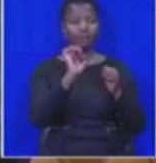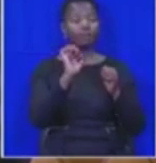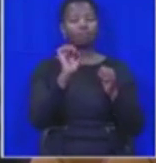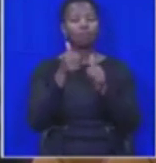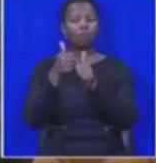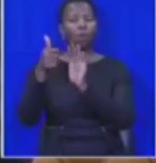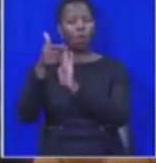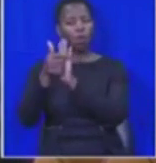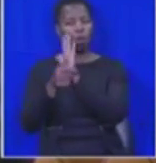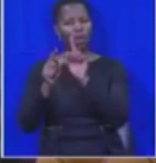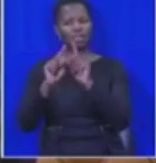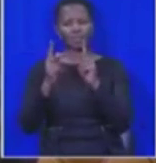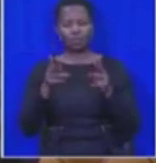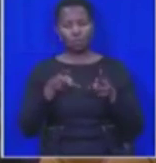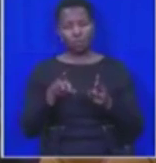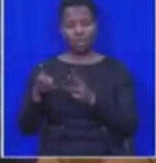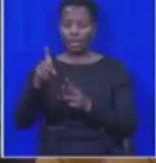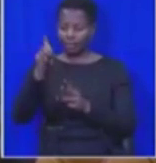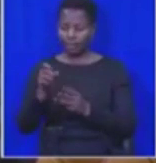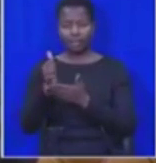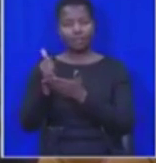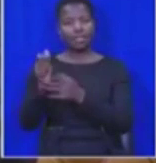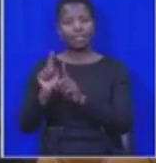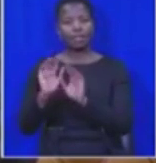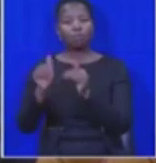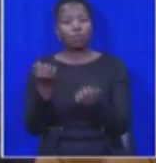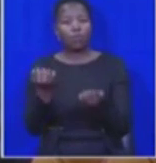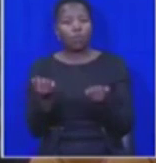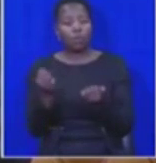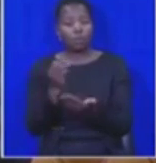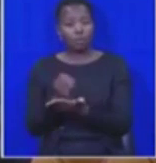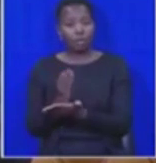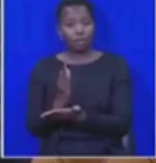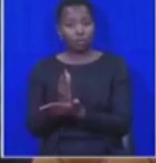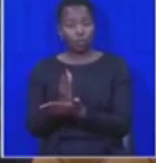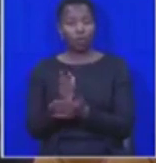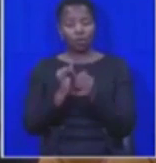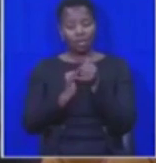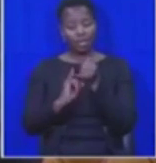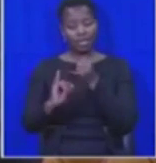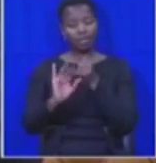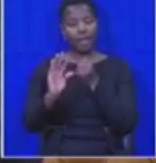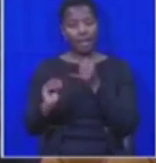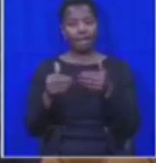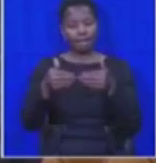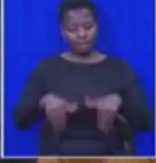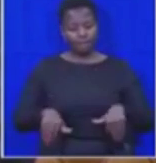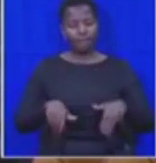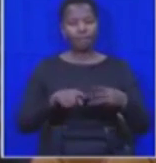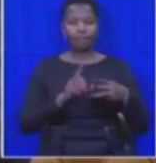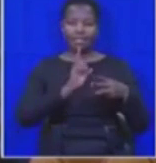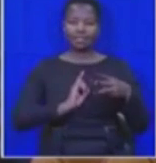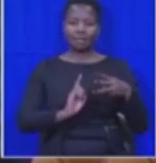other measures must assist and protect courts to ensure the independence, impartiality,